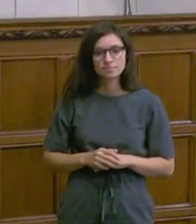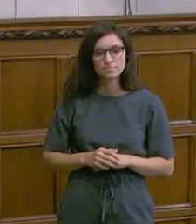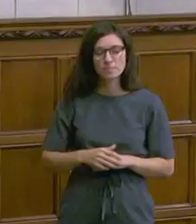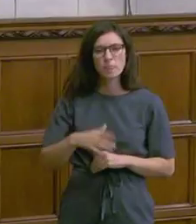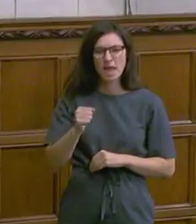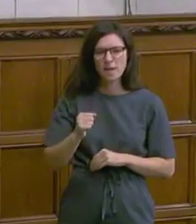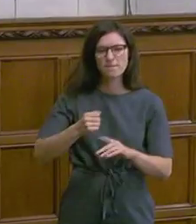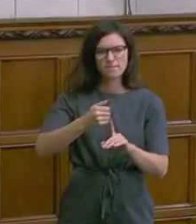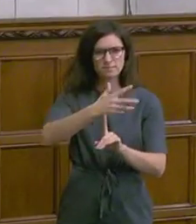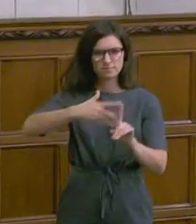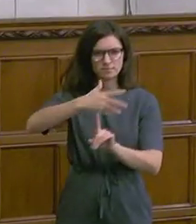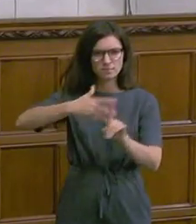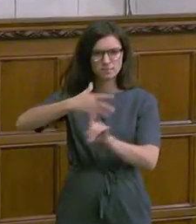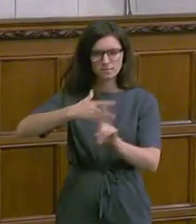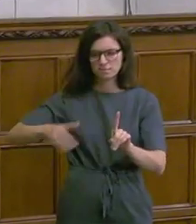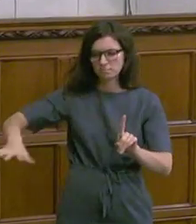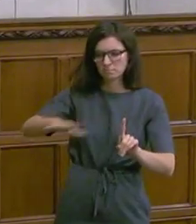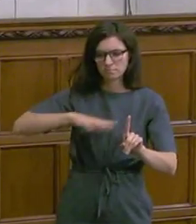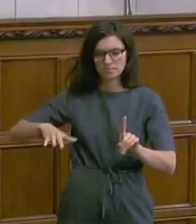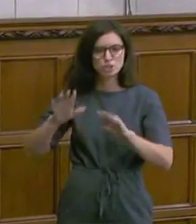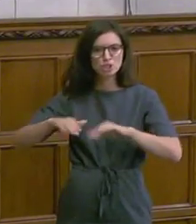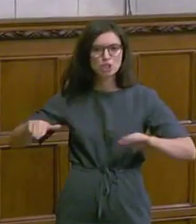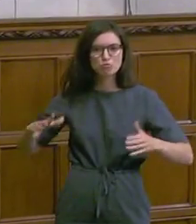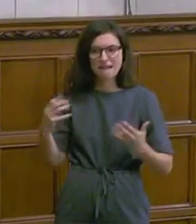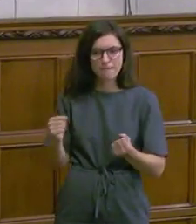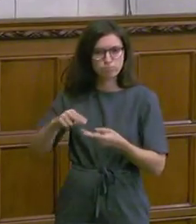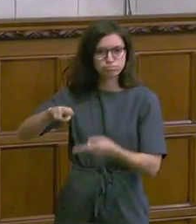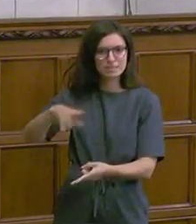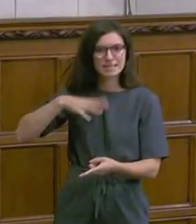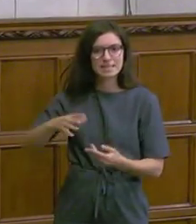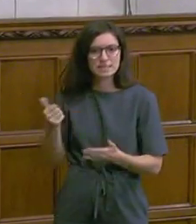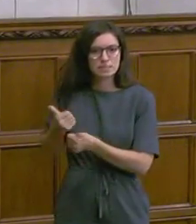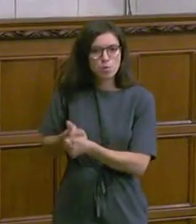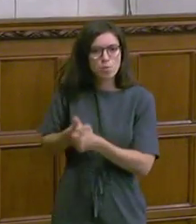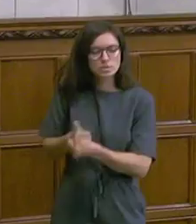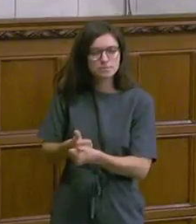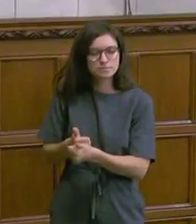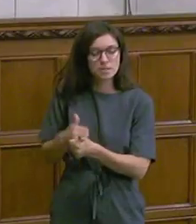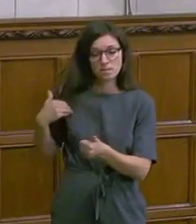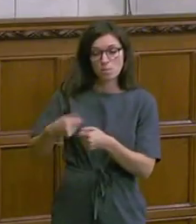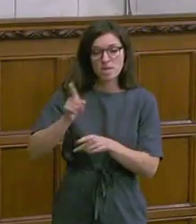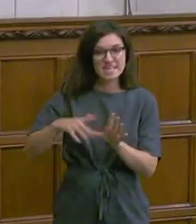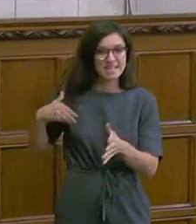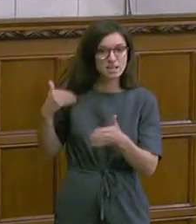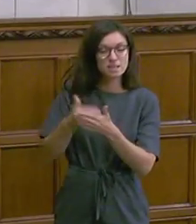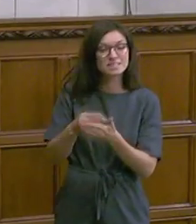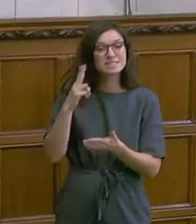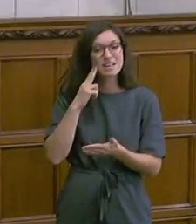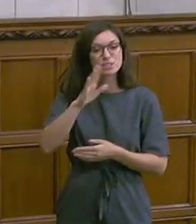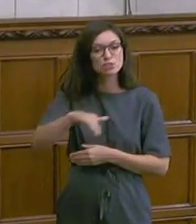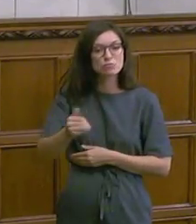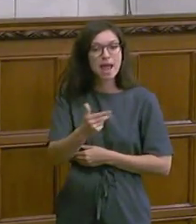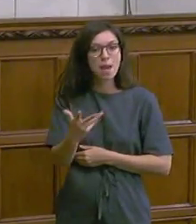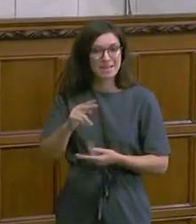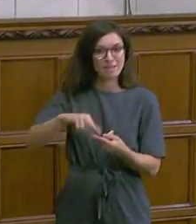of children requiring support. In just the last year, the number of deaf children increased by